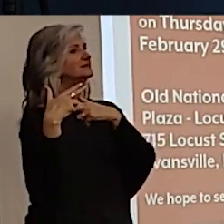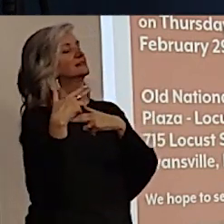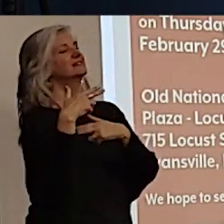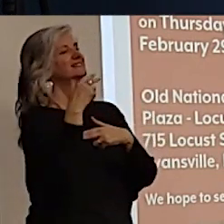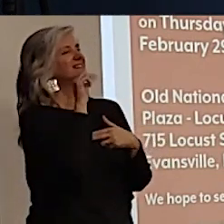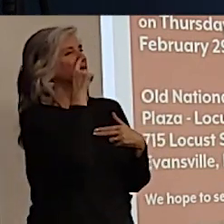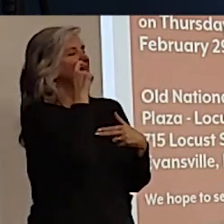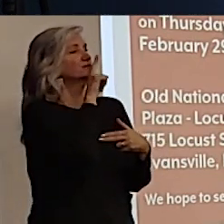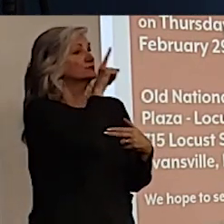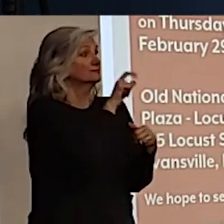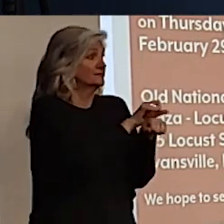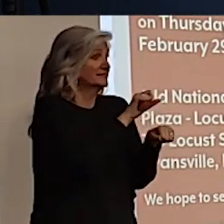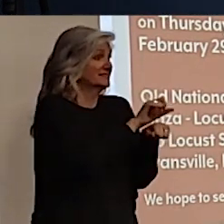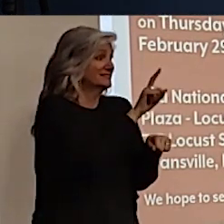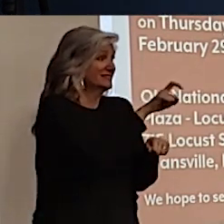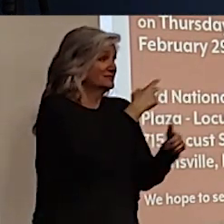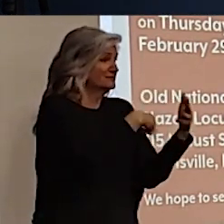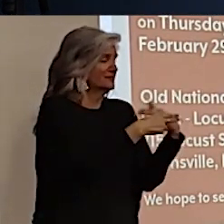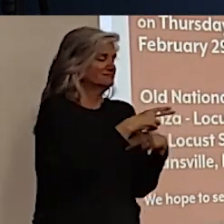needs replaced,